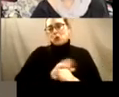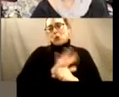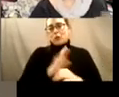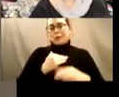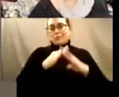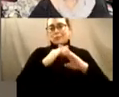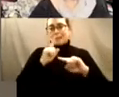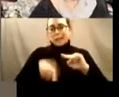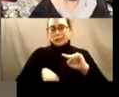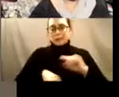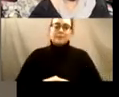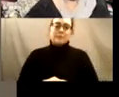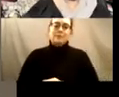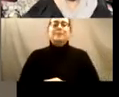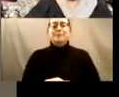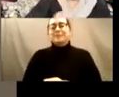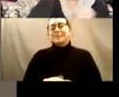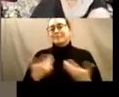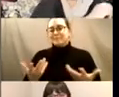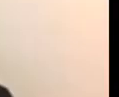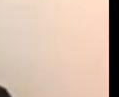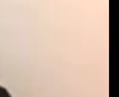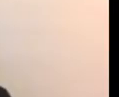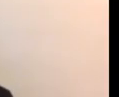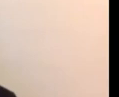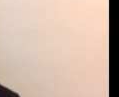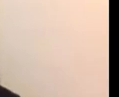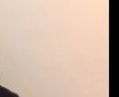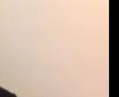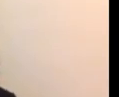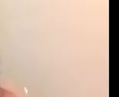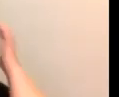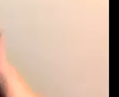year. So yeah, that's just the slideshow and some of my work.